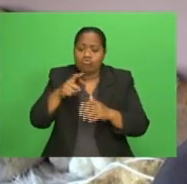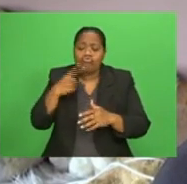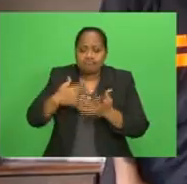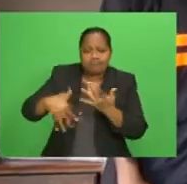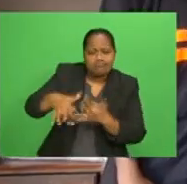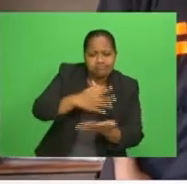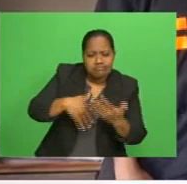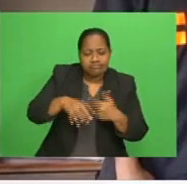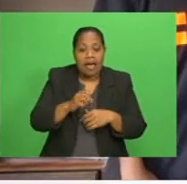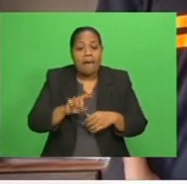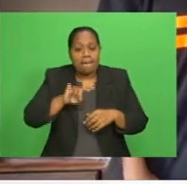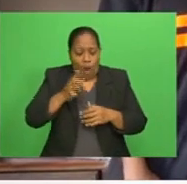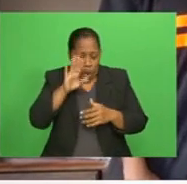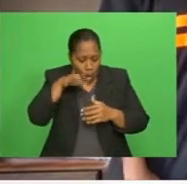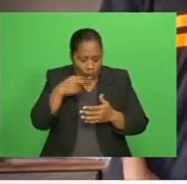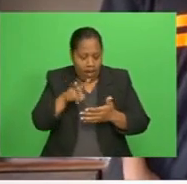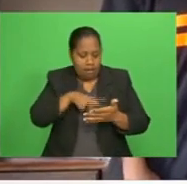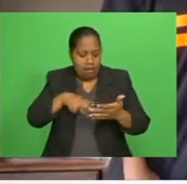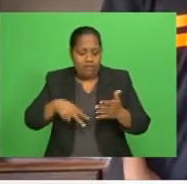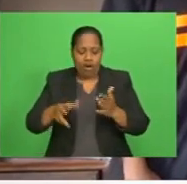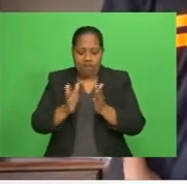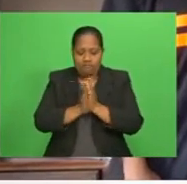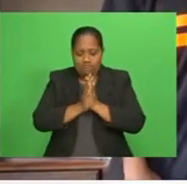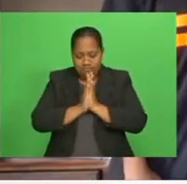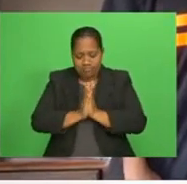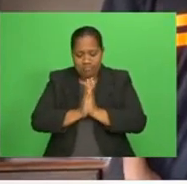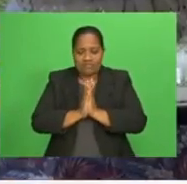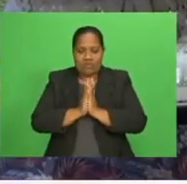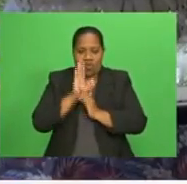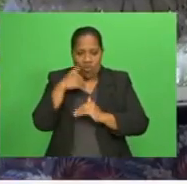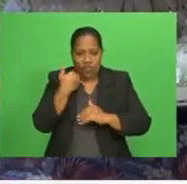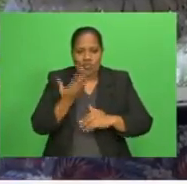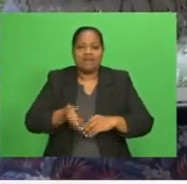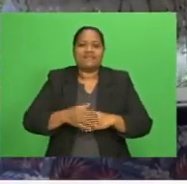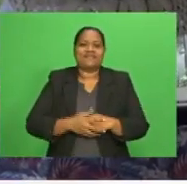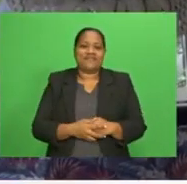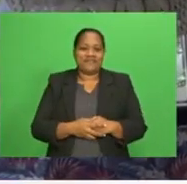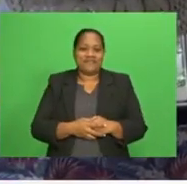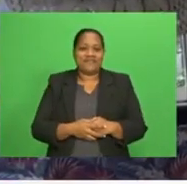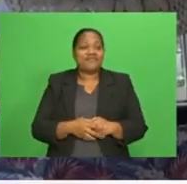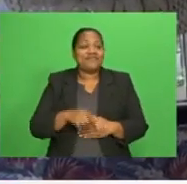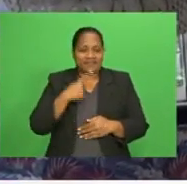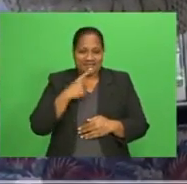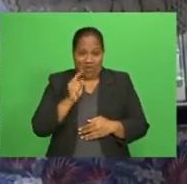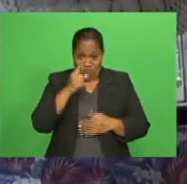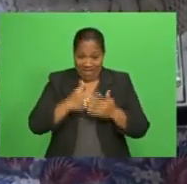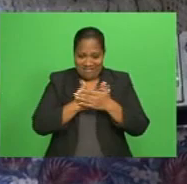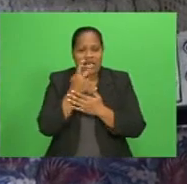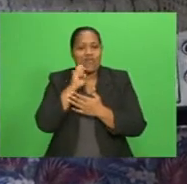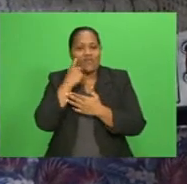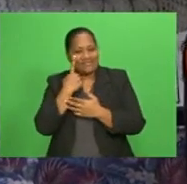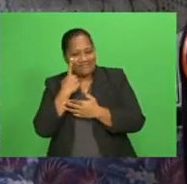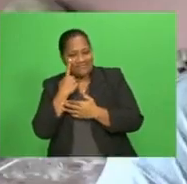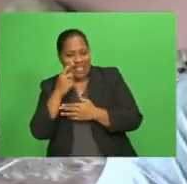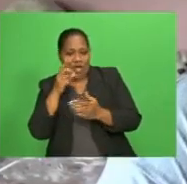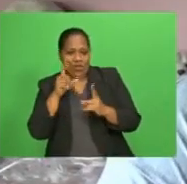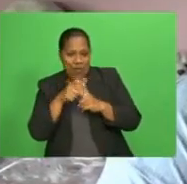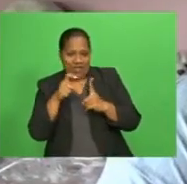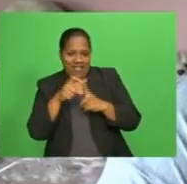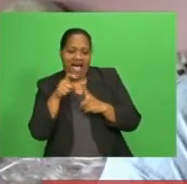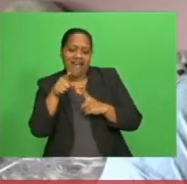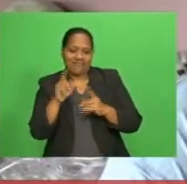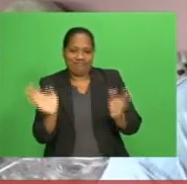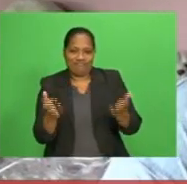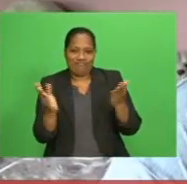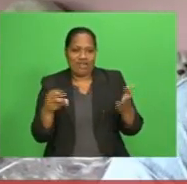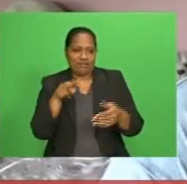Bible. Sylvia's mother, Cecilia Ratuimbao, says she hopes that one day she will be able to see her daughter live. But even though